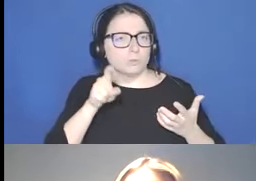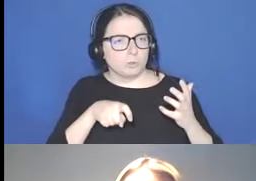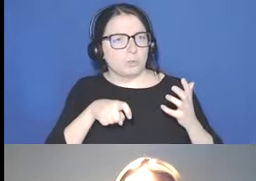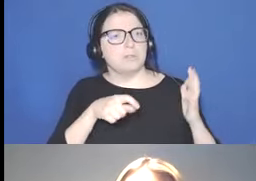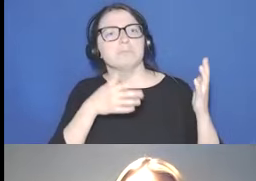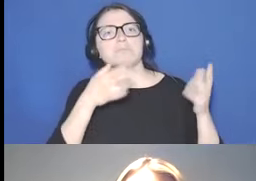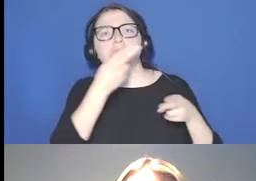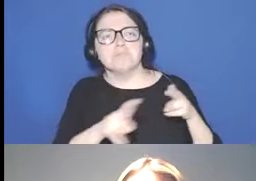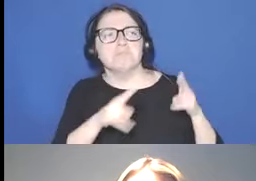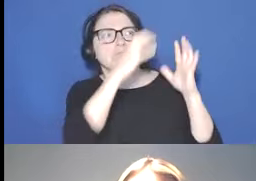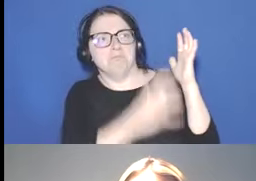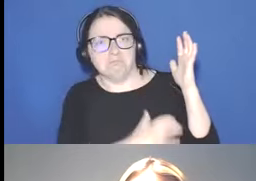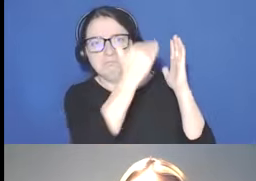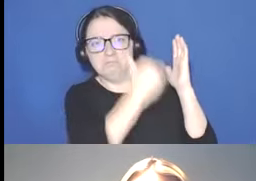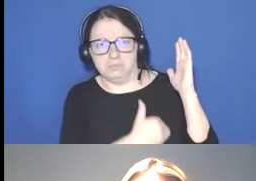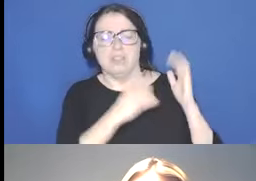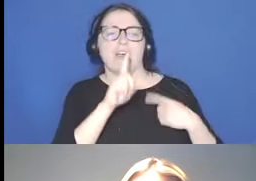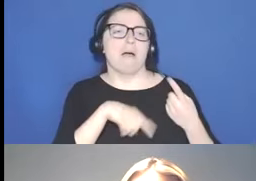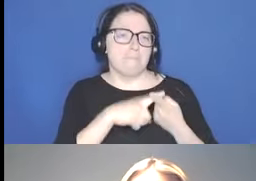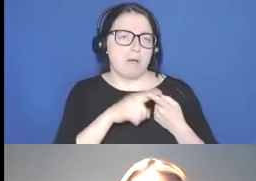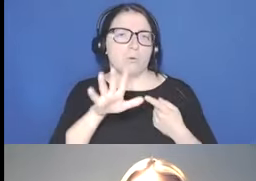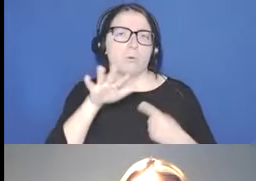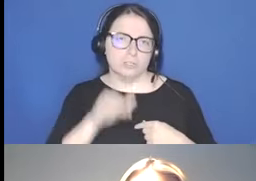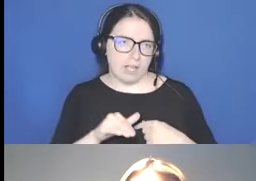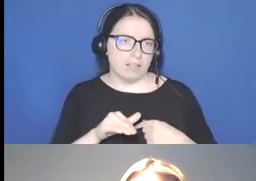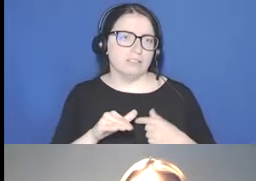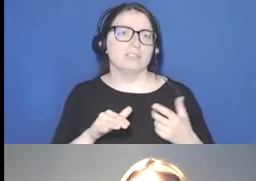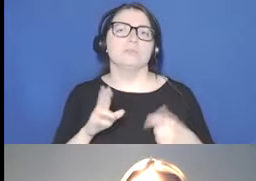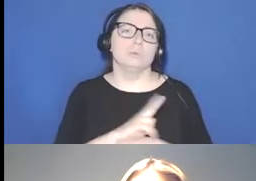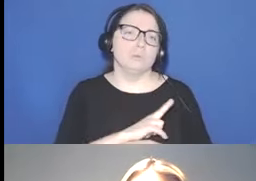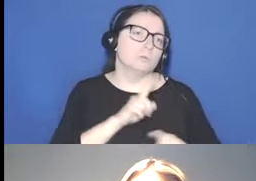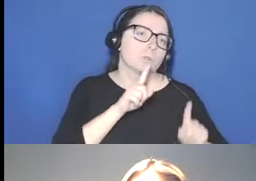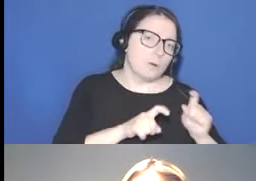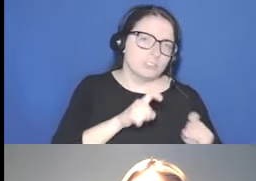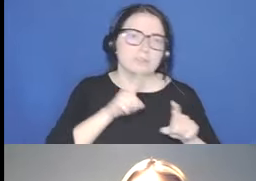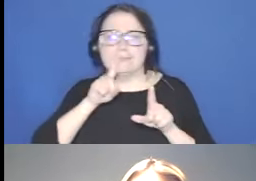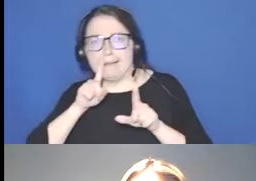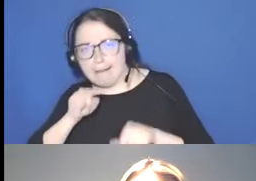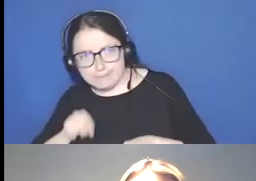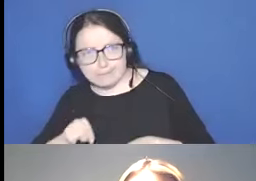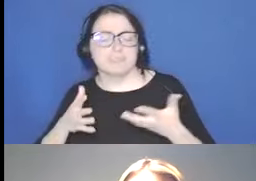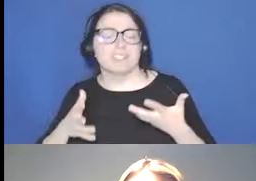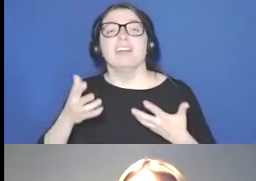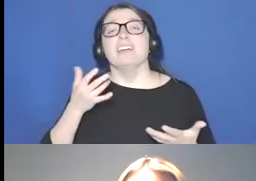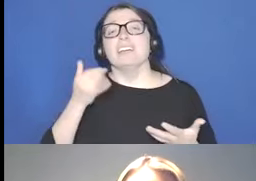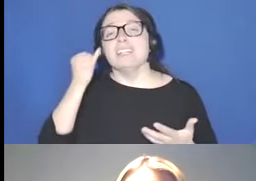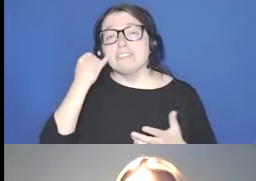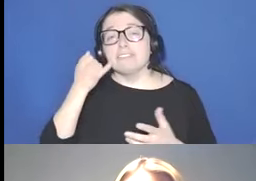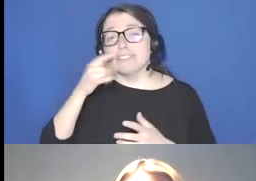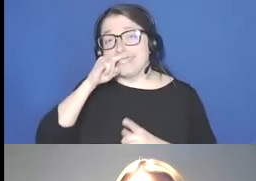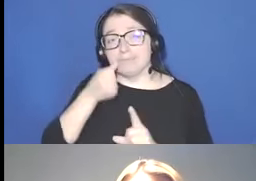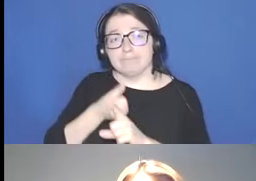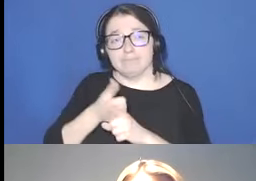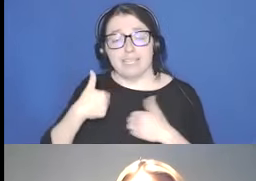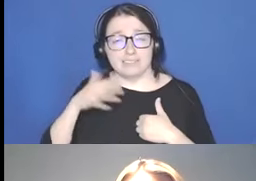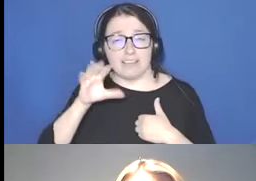using some of these questions and answers to outline for the teacher. Even when a child has a 504 and IEP, a lot of times the